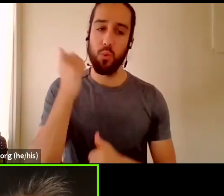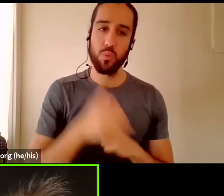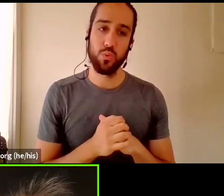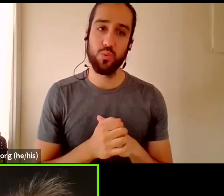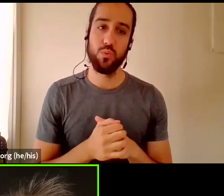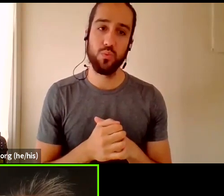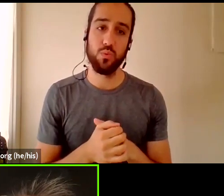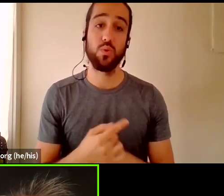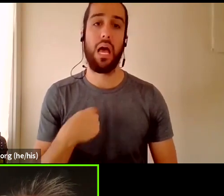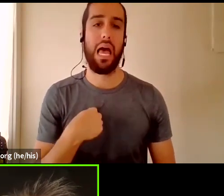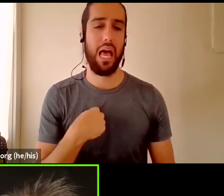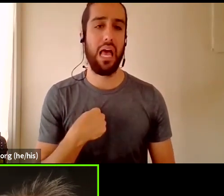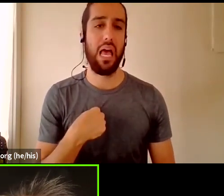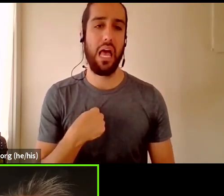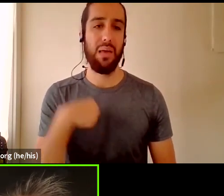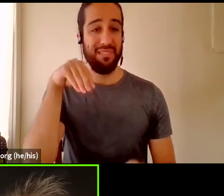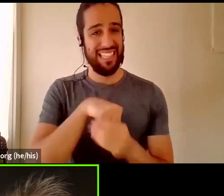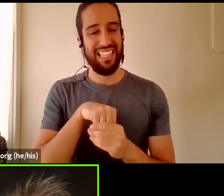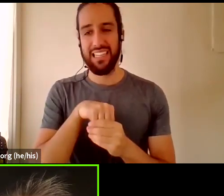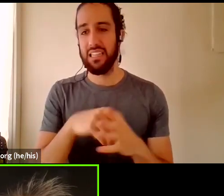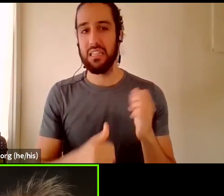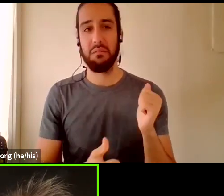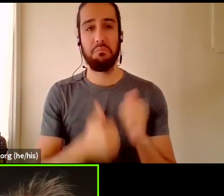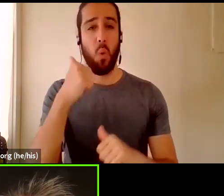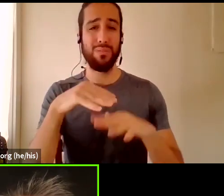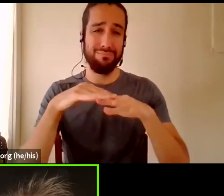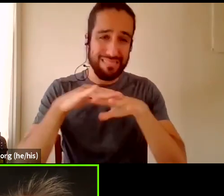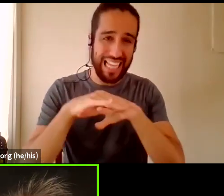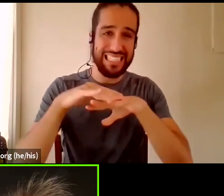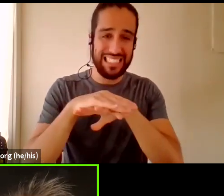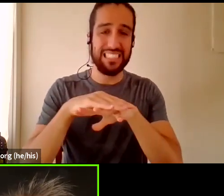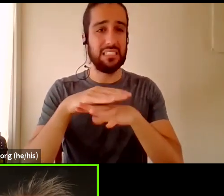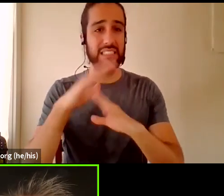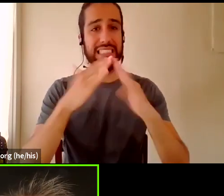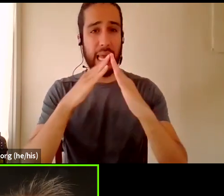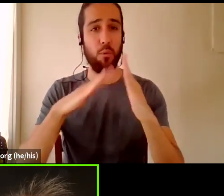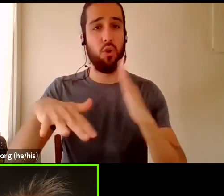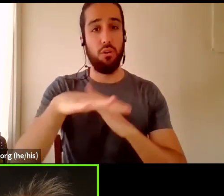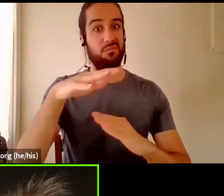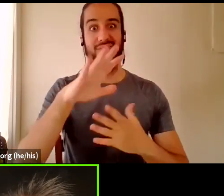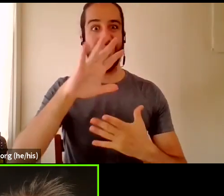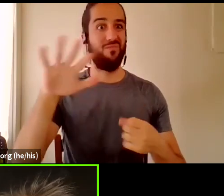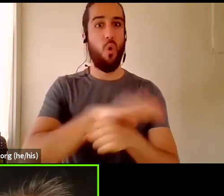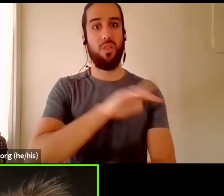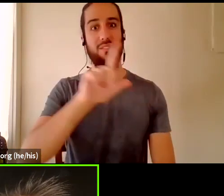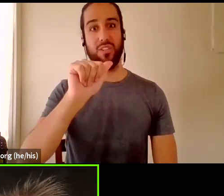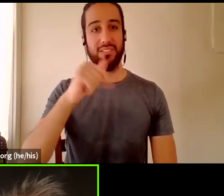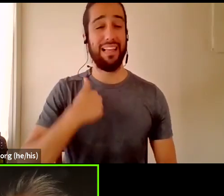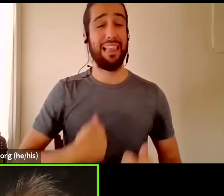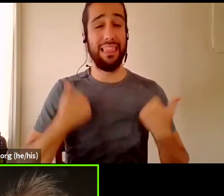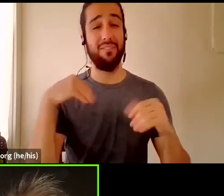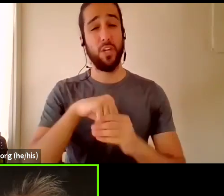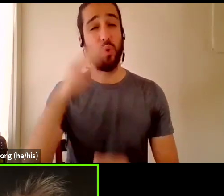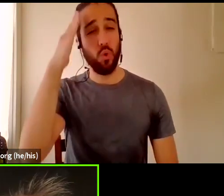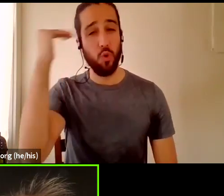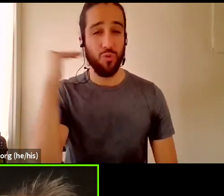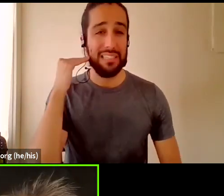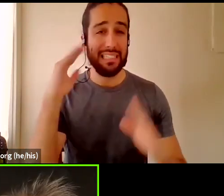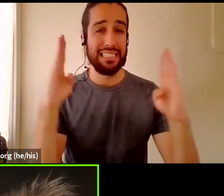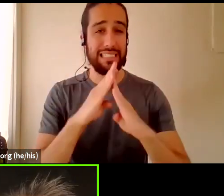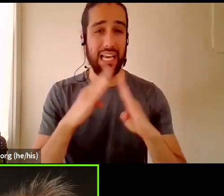in a very, I'm in the densest neighborhood of all of Los Angeles County. I live in Koreatown. Of Los Angeles'